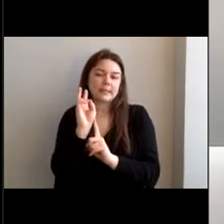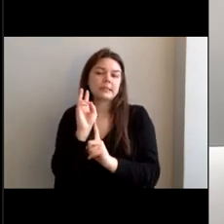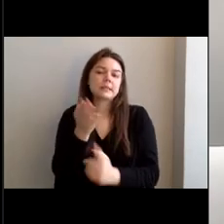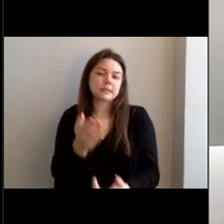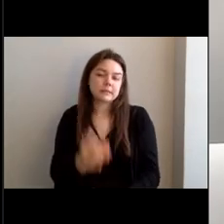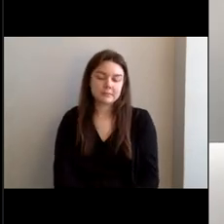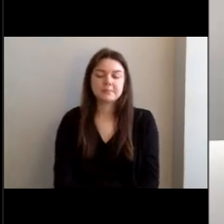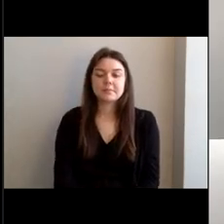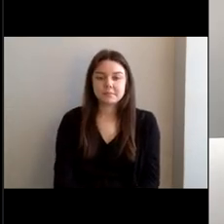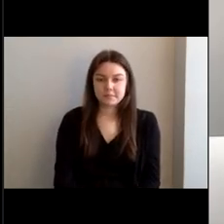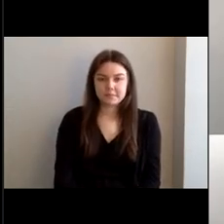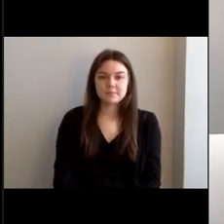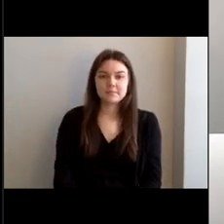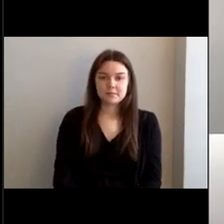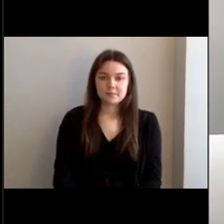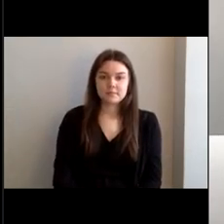And so